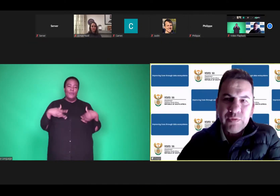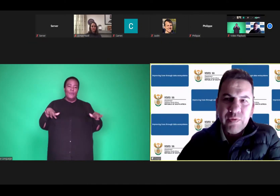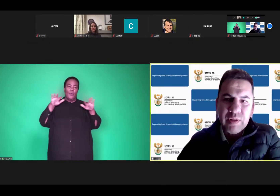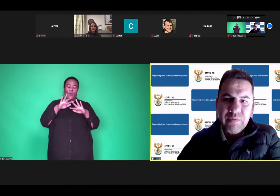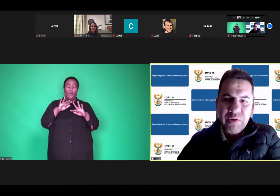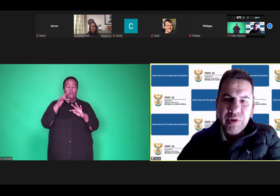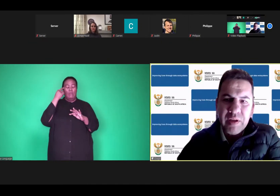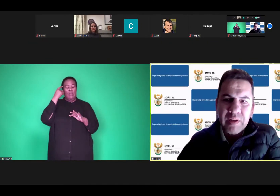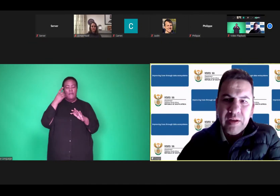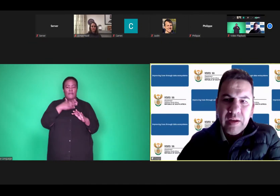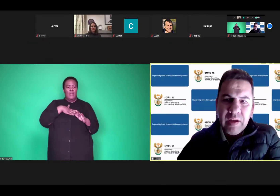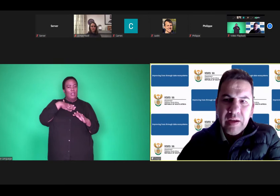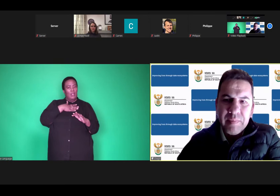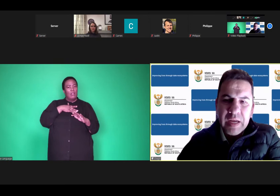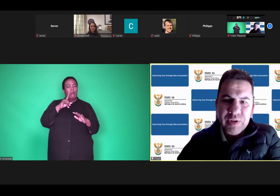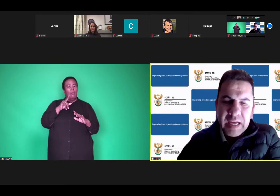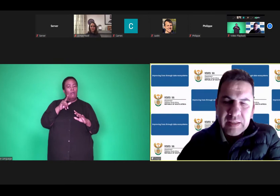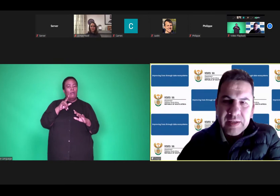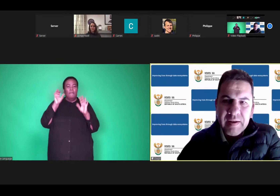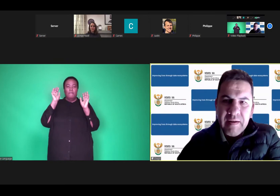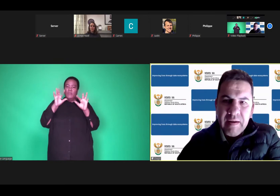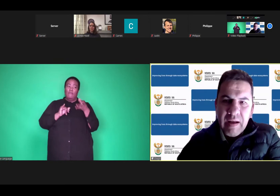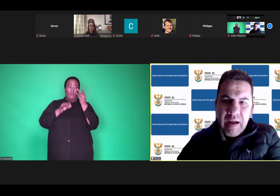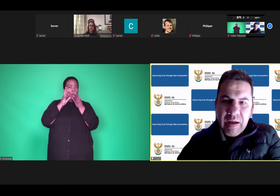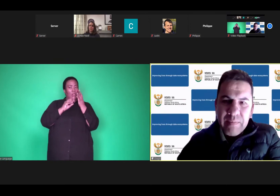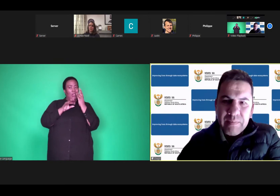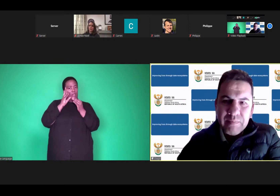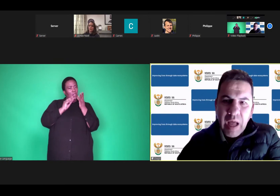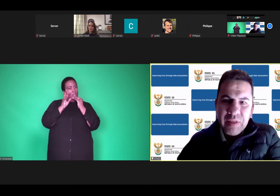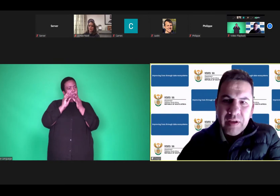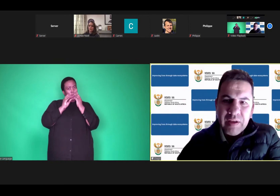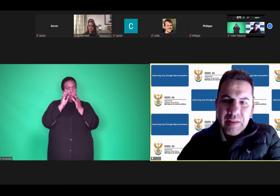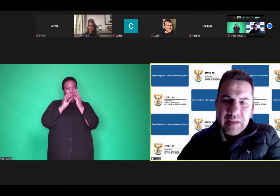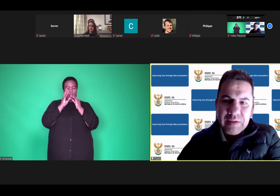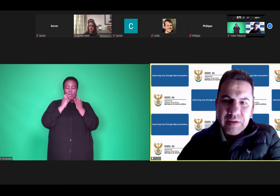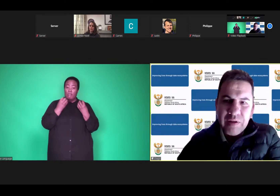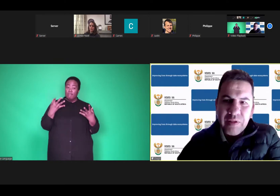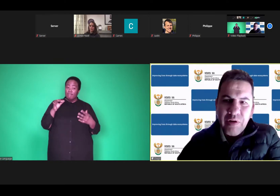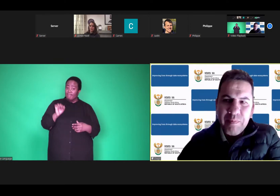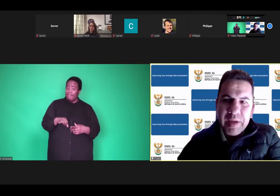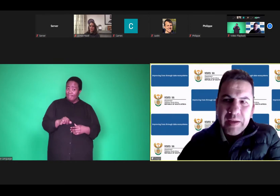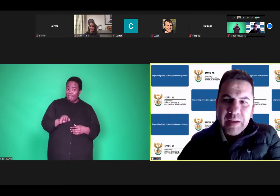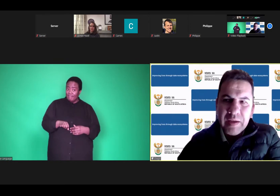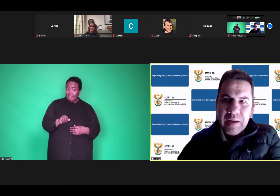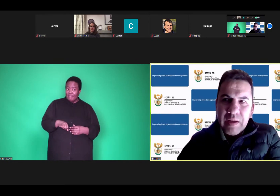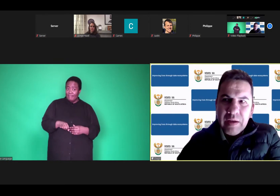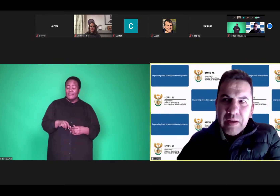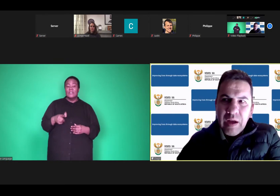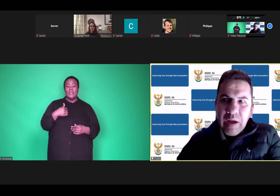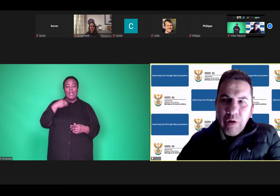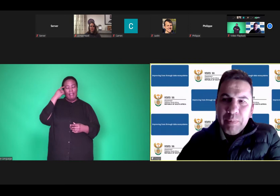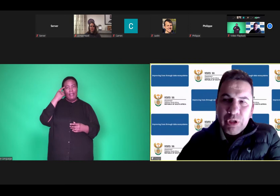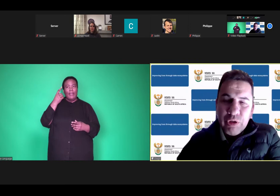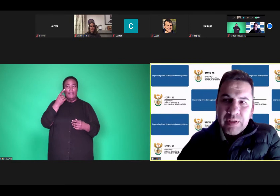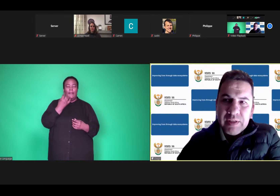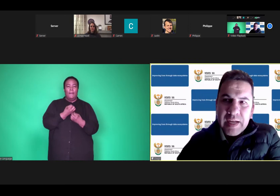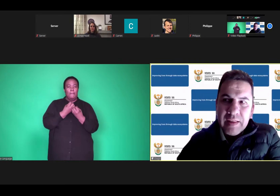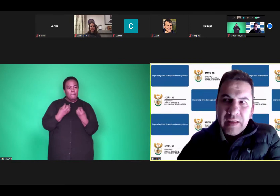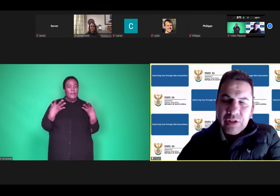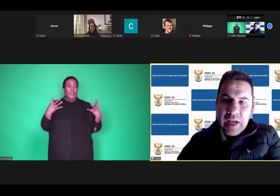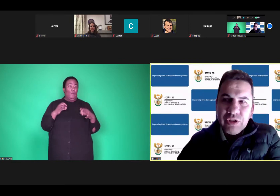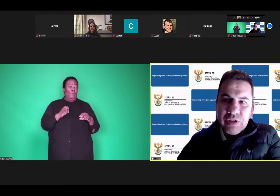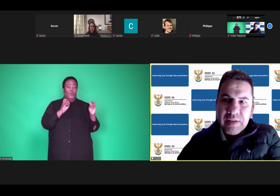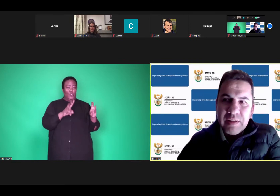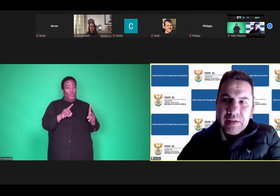be really useful and very educating. I think that there are many